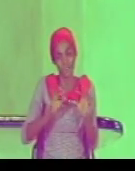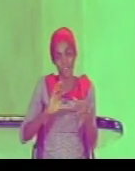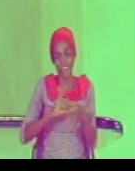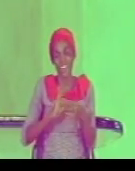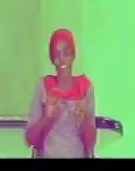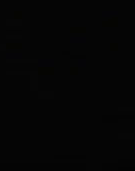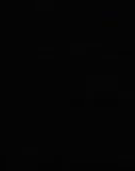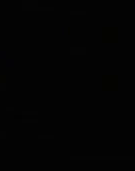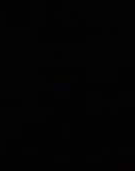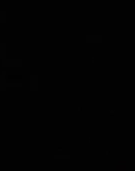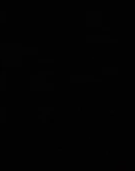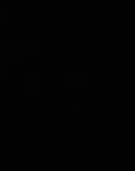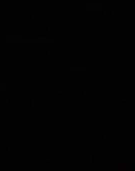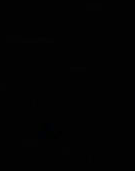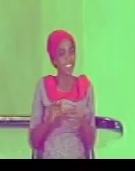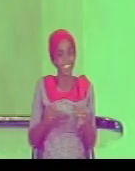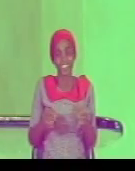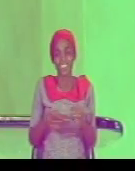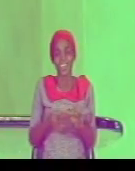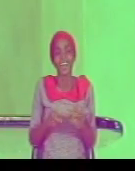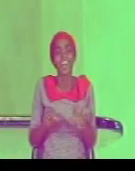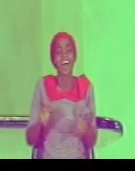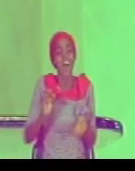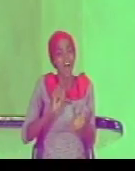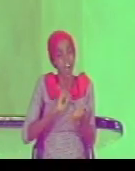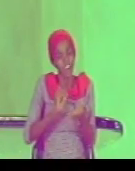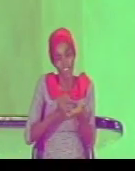Yes, I can see the finger of